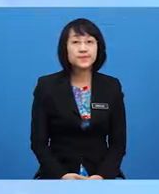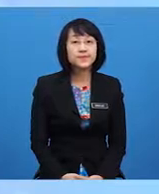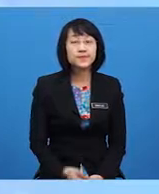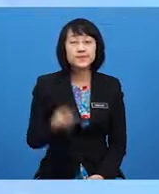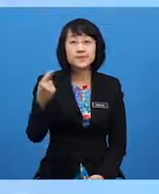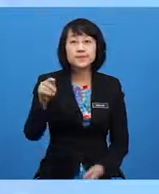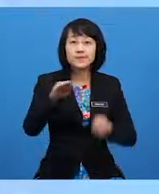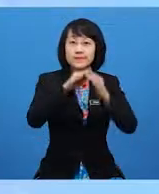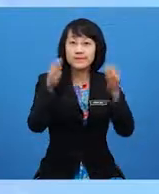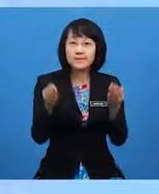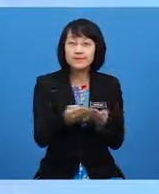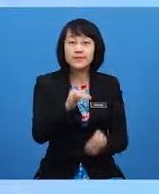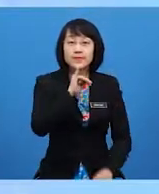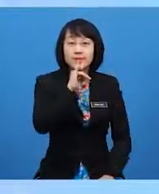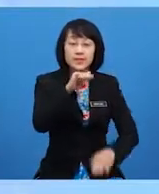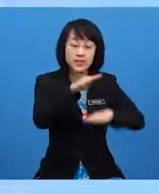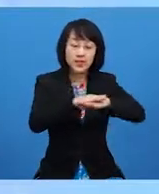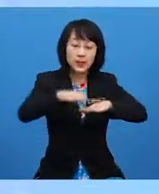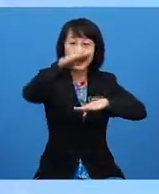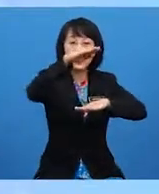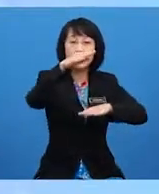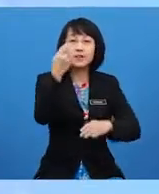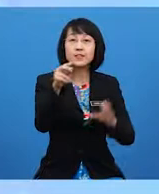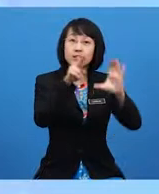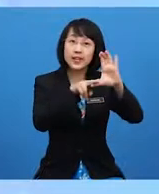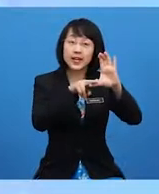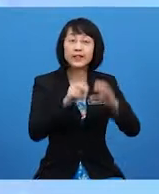The ball is above the chair.